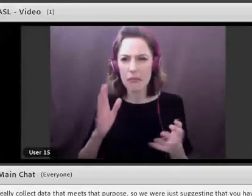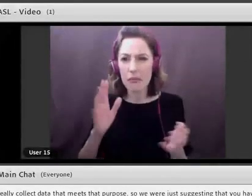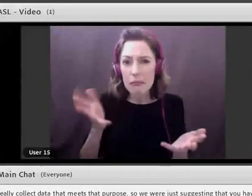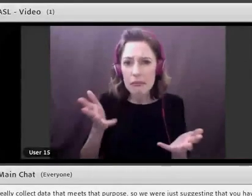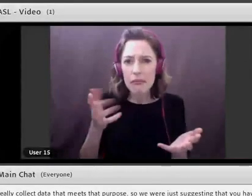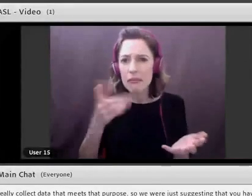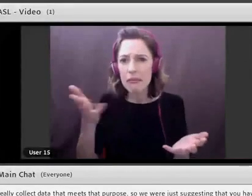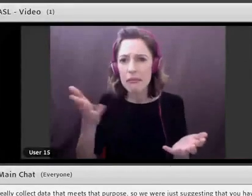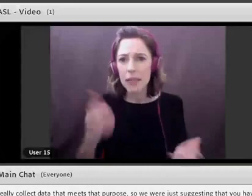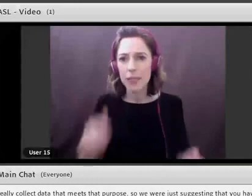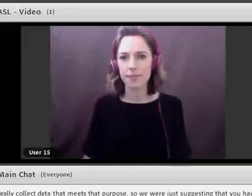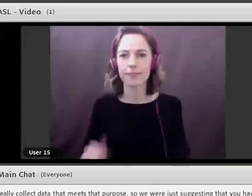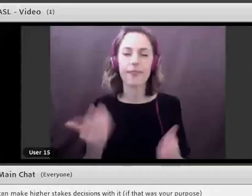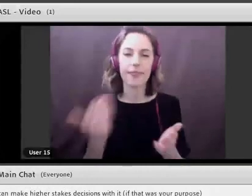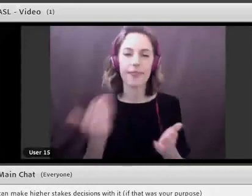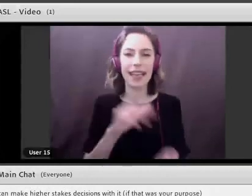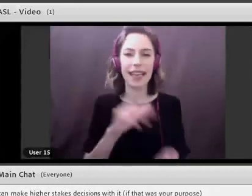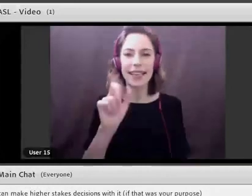the purpose. So